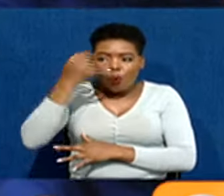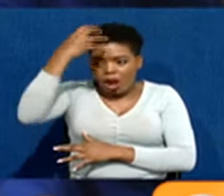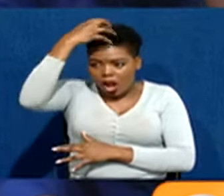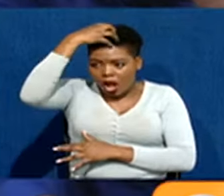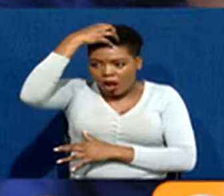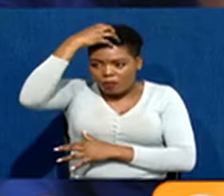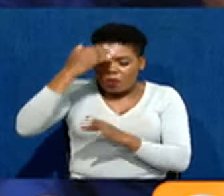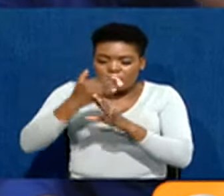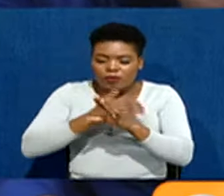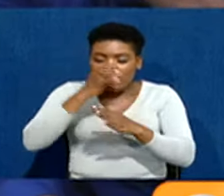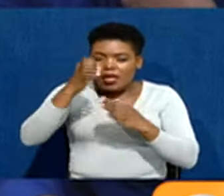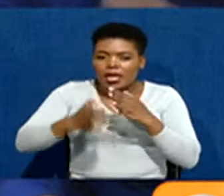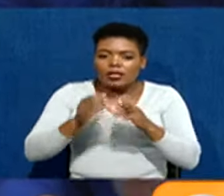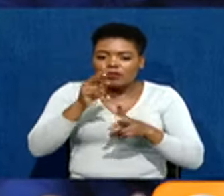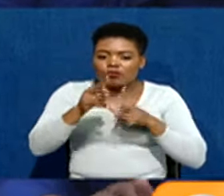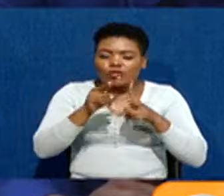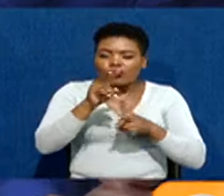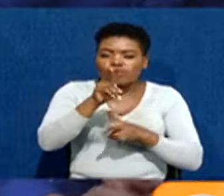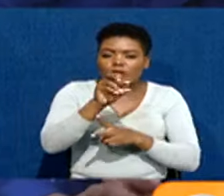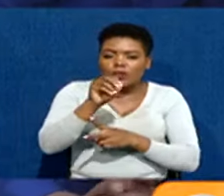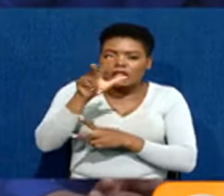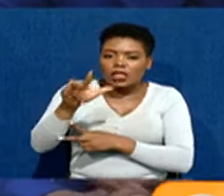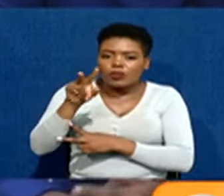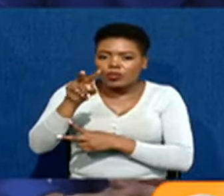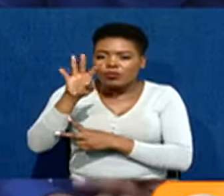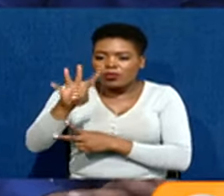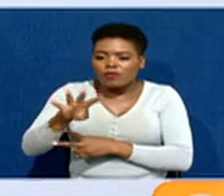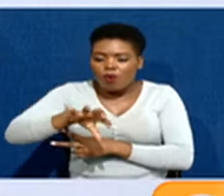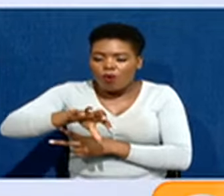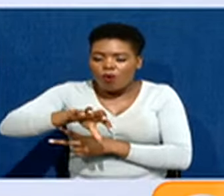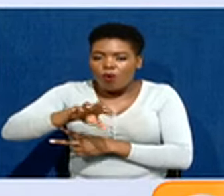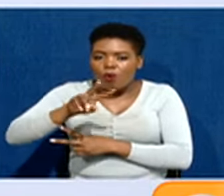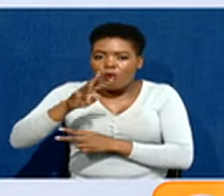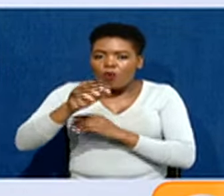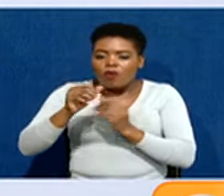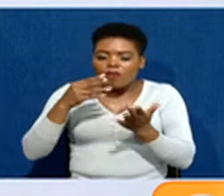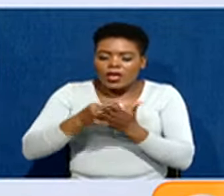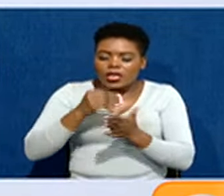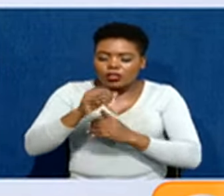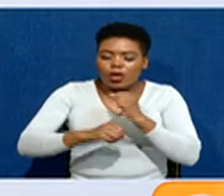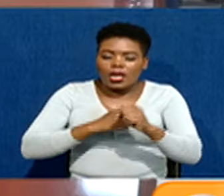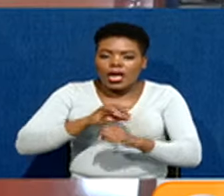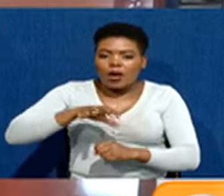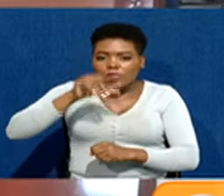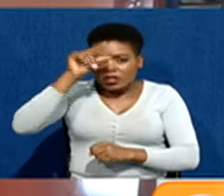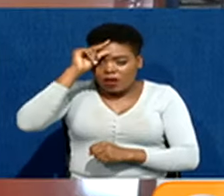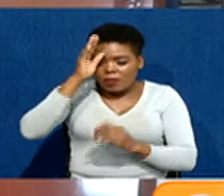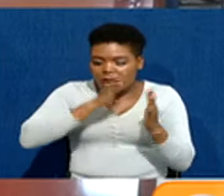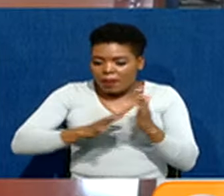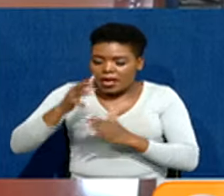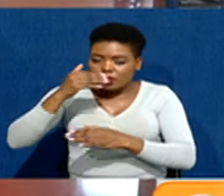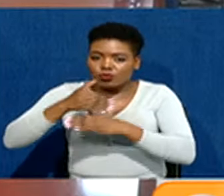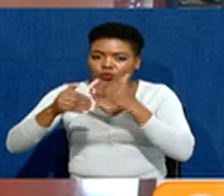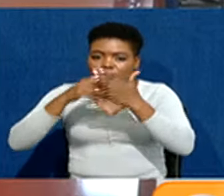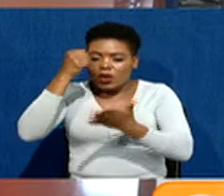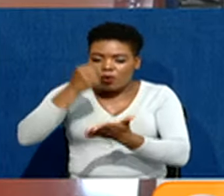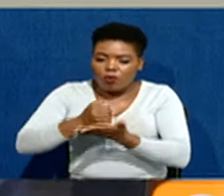year. Construction of the headquarters had stalled, with some of the county governments resorting to makeshift structures for